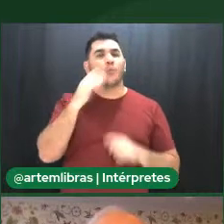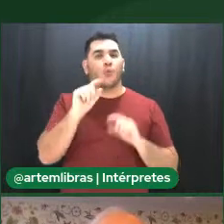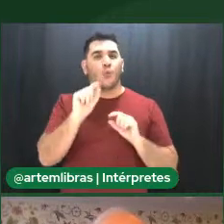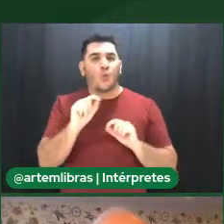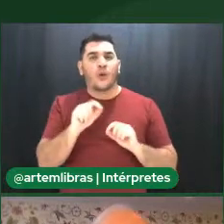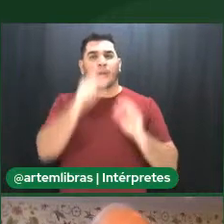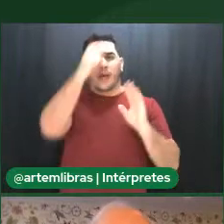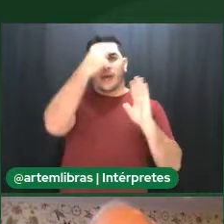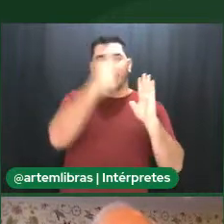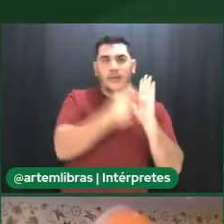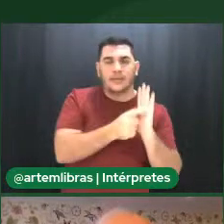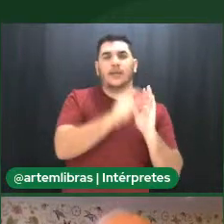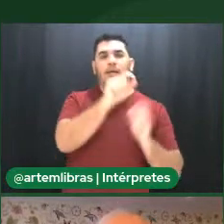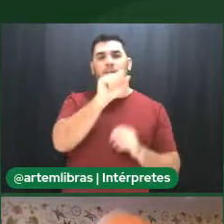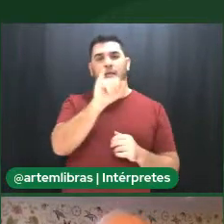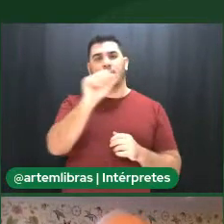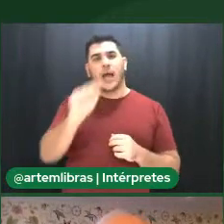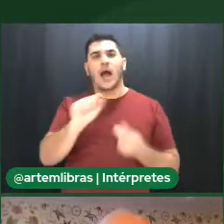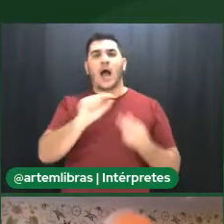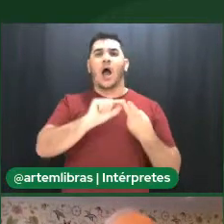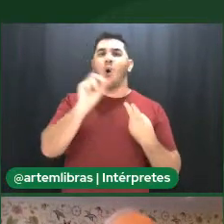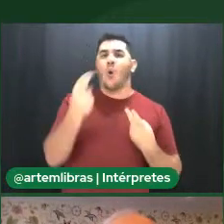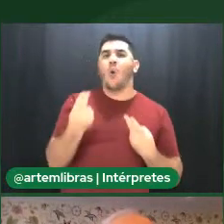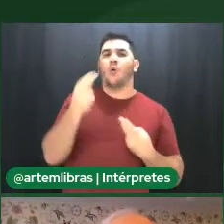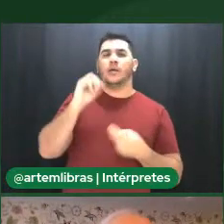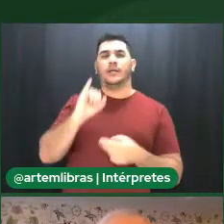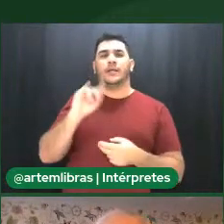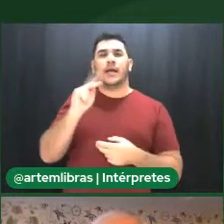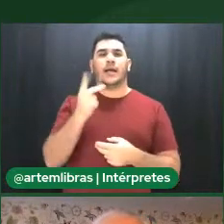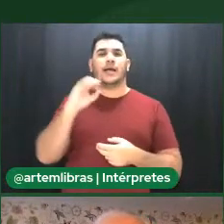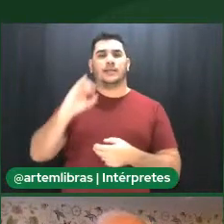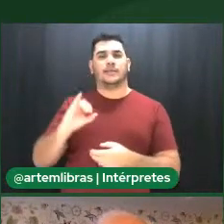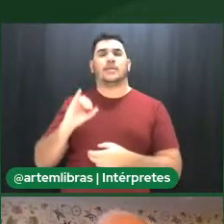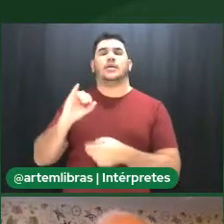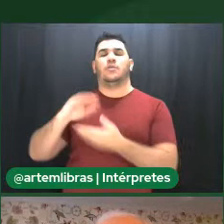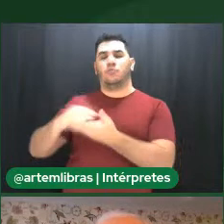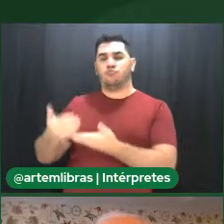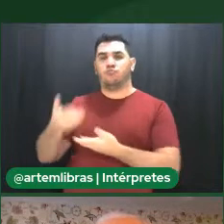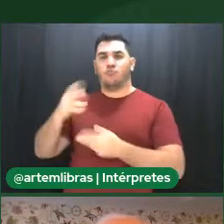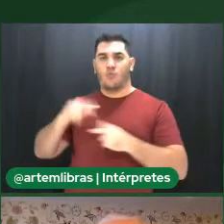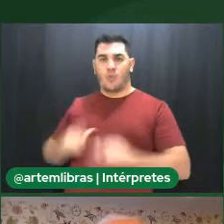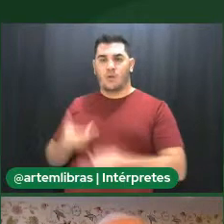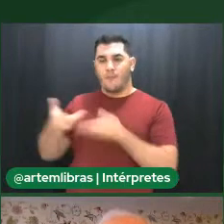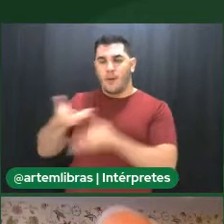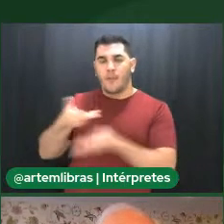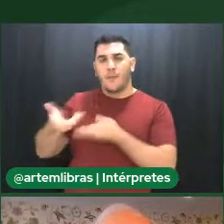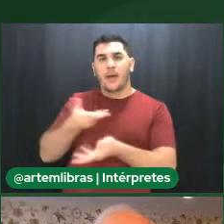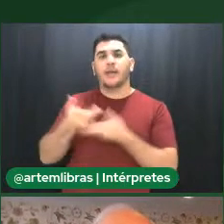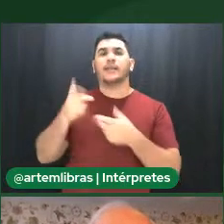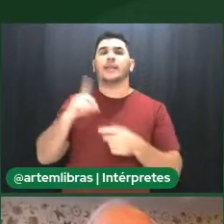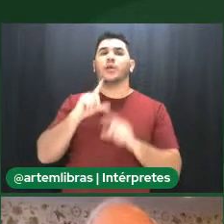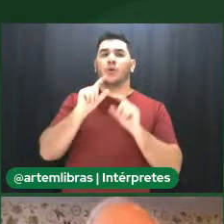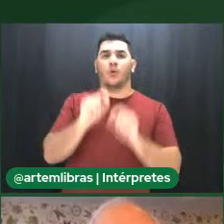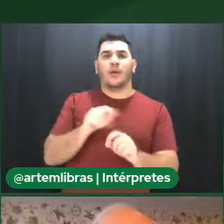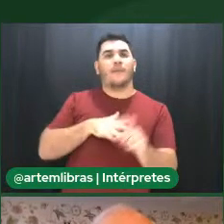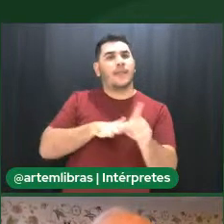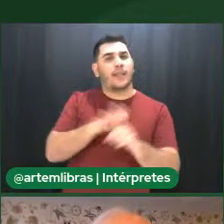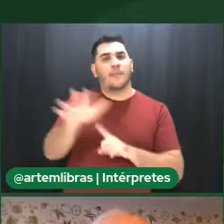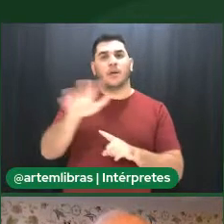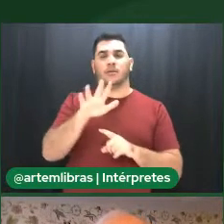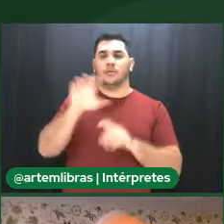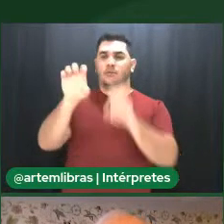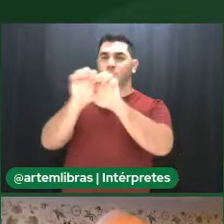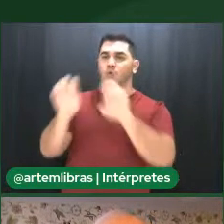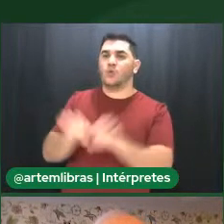systems, needs to have structures that are socio-technical systems. And in my